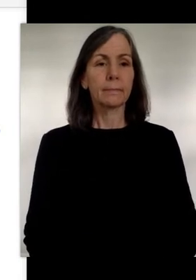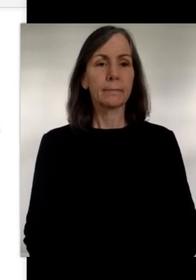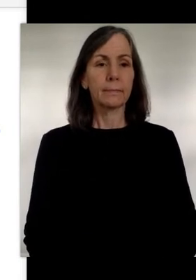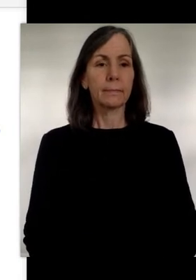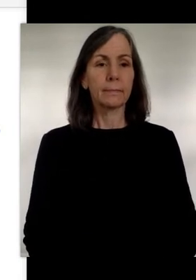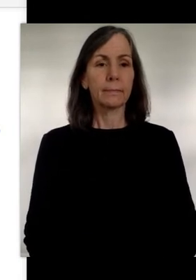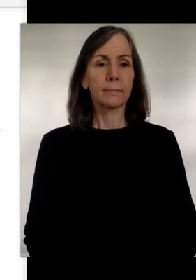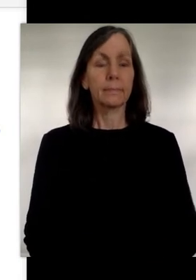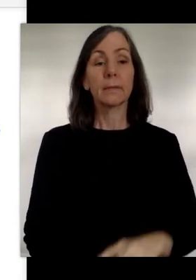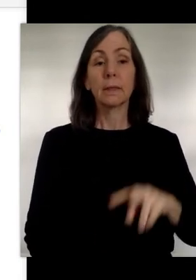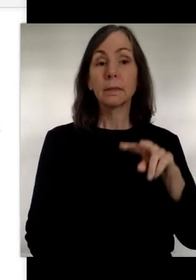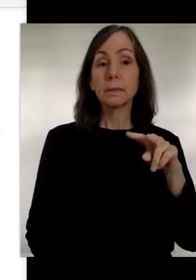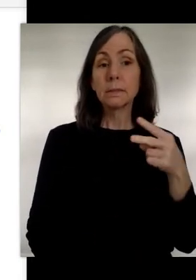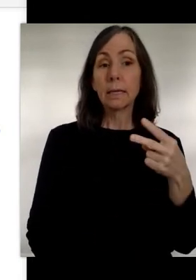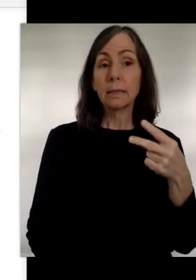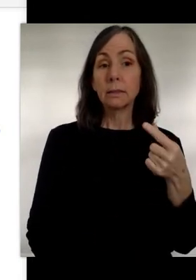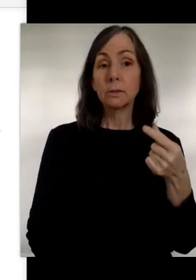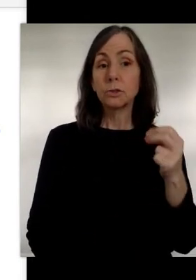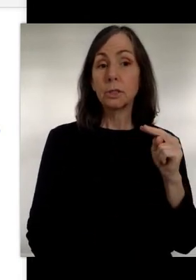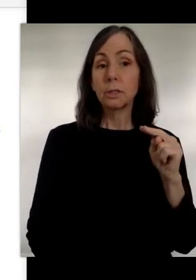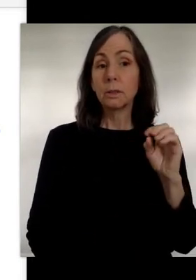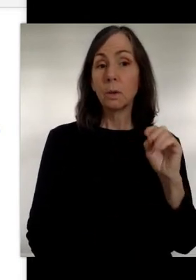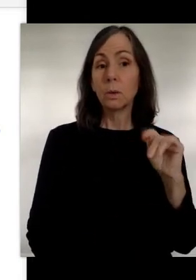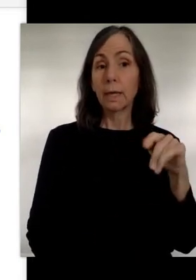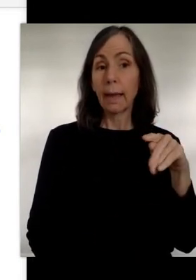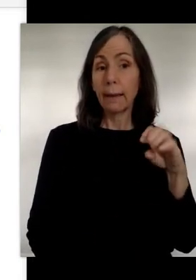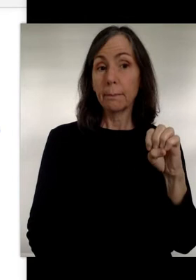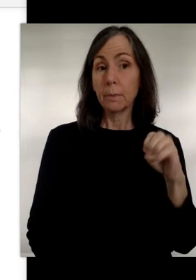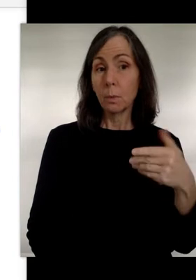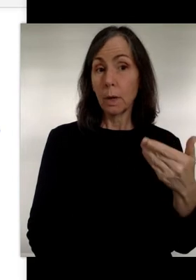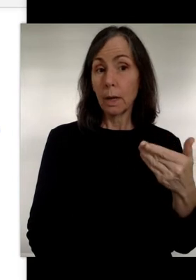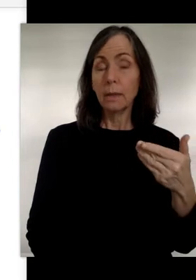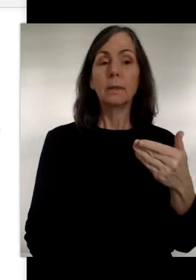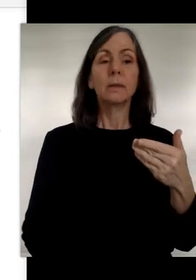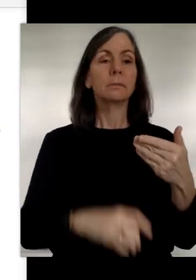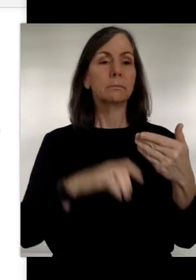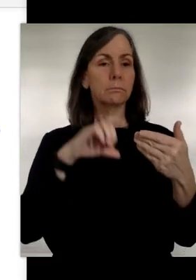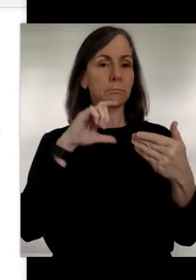The second one, our second choice, is one capital